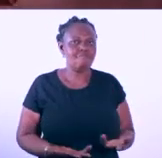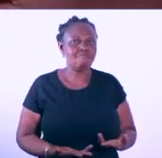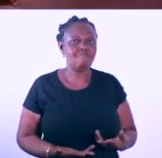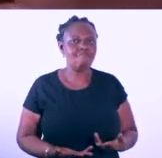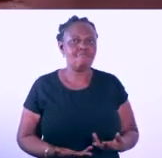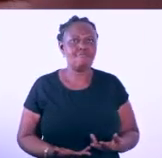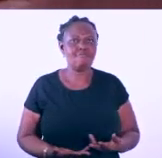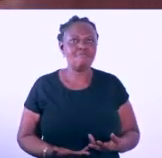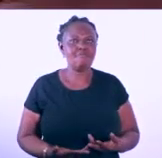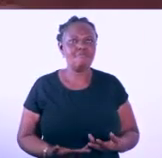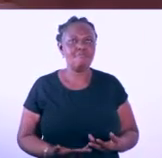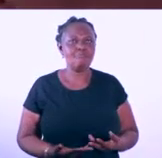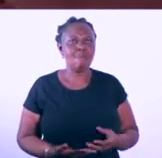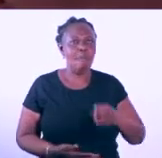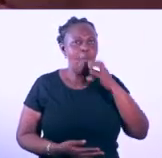Po.